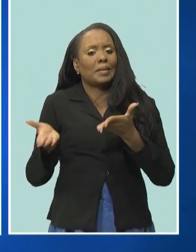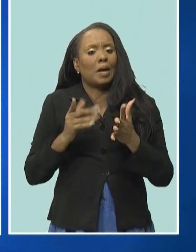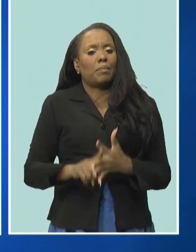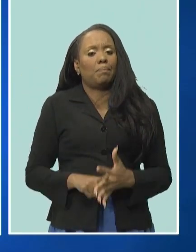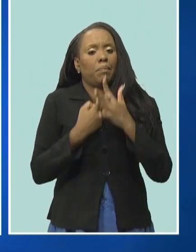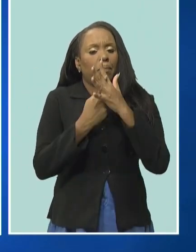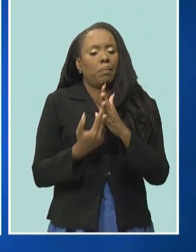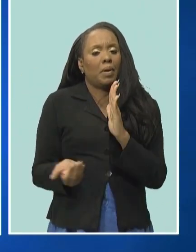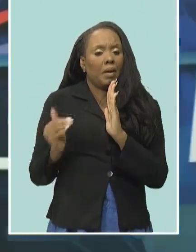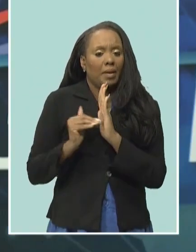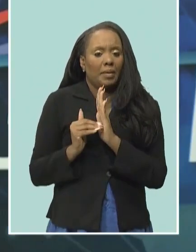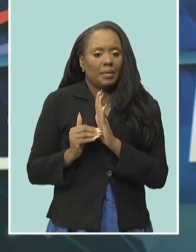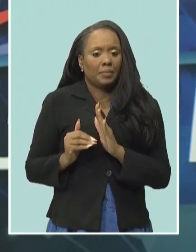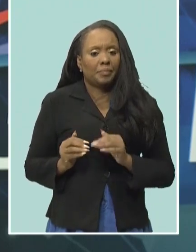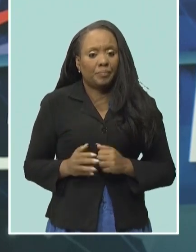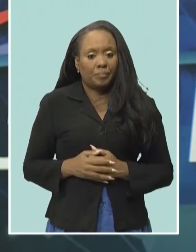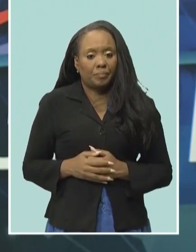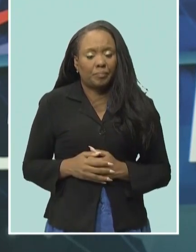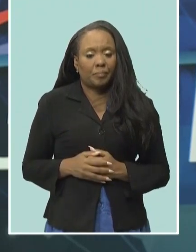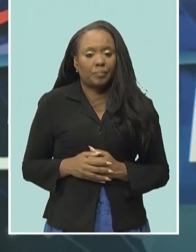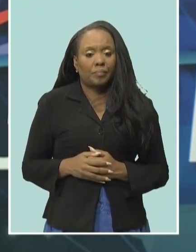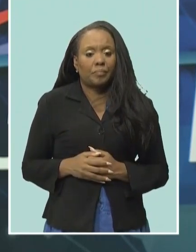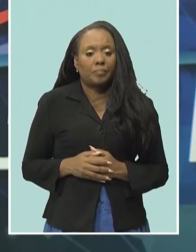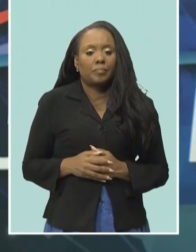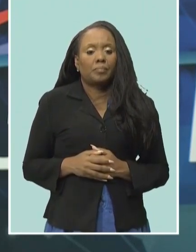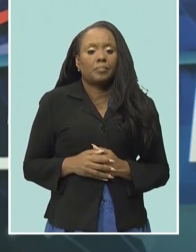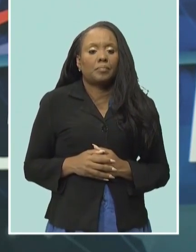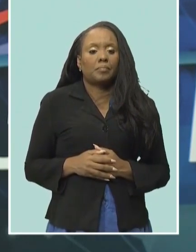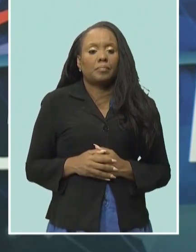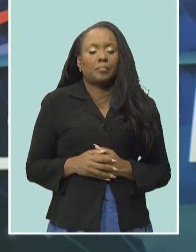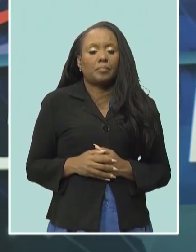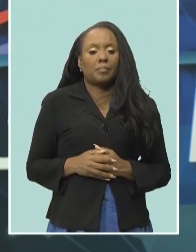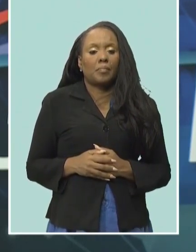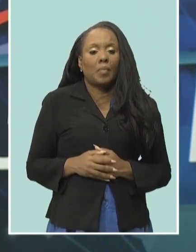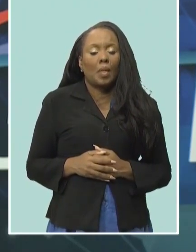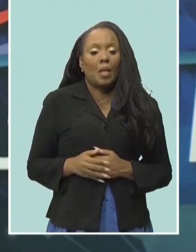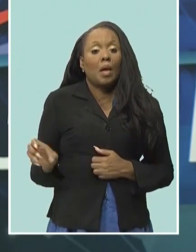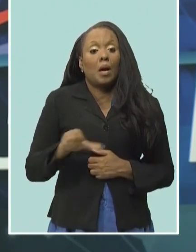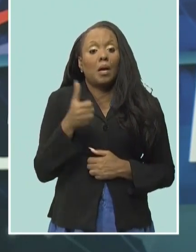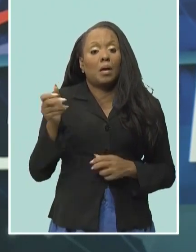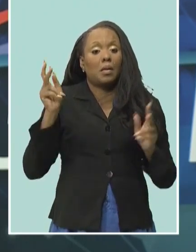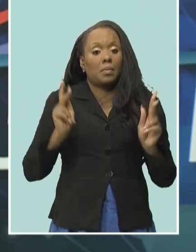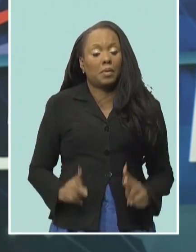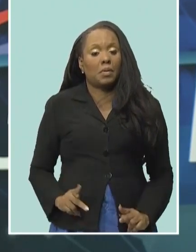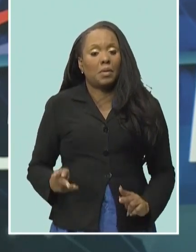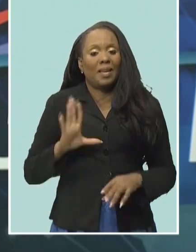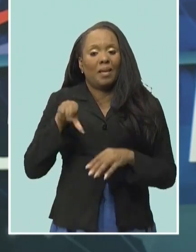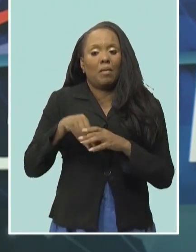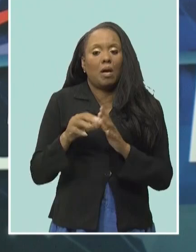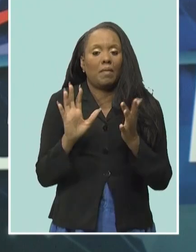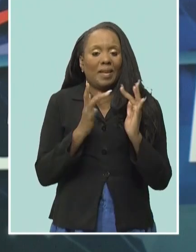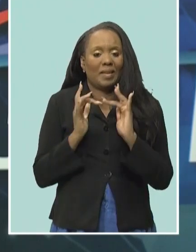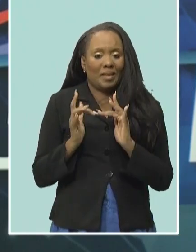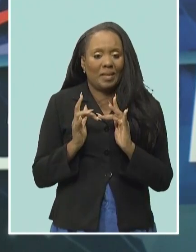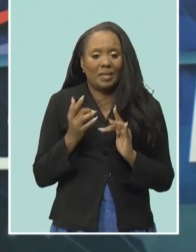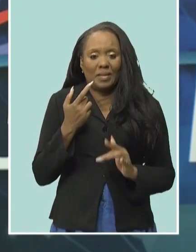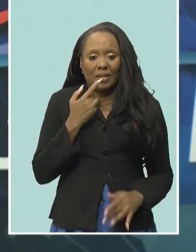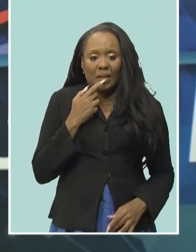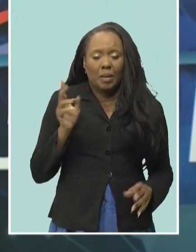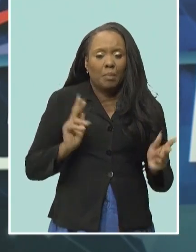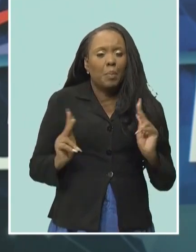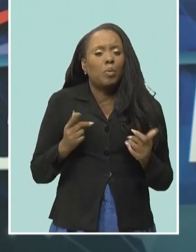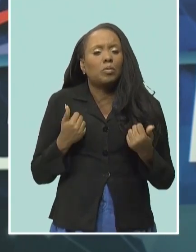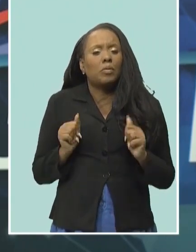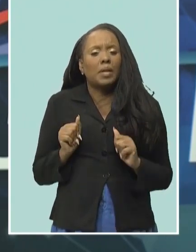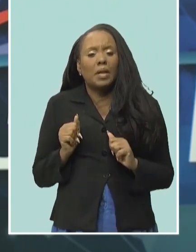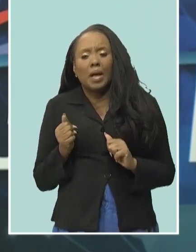the hospital. Meanwhile, a cyber expert is telling us tonight that hacker attacks on institutions are either for money